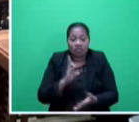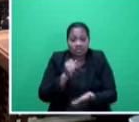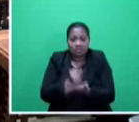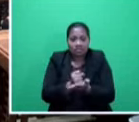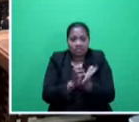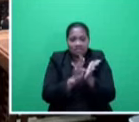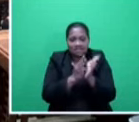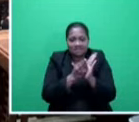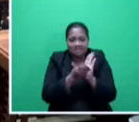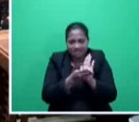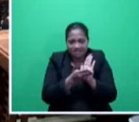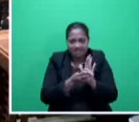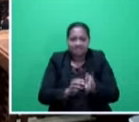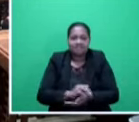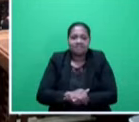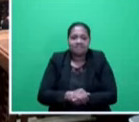Confirmation of minutes.